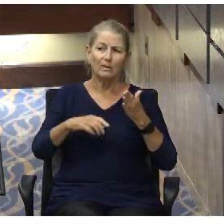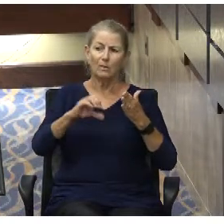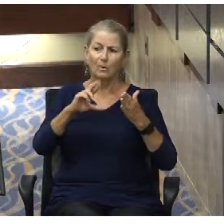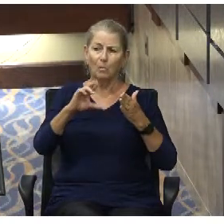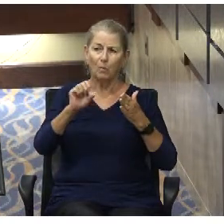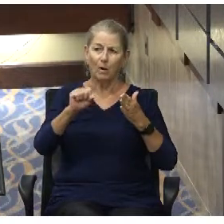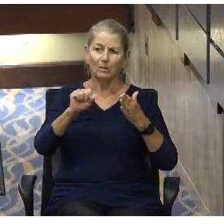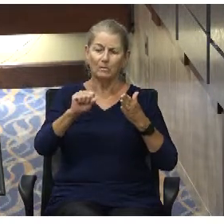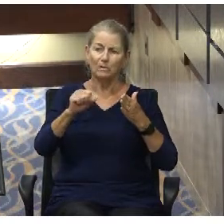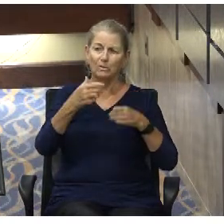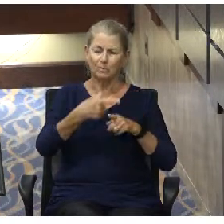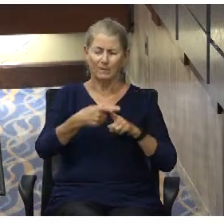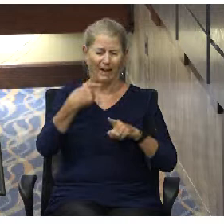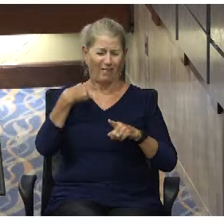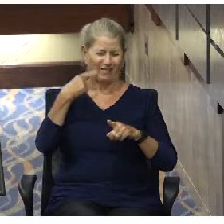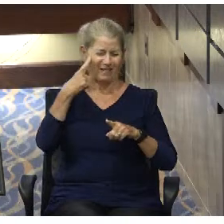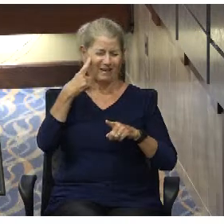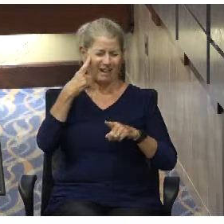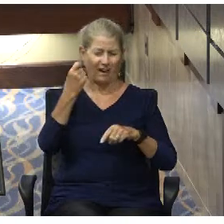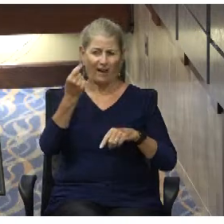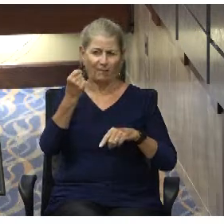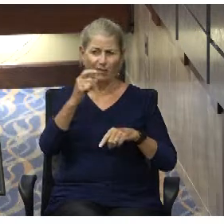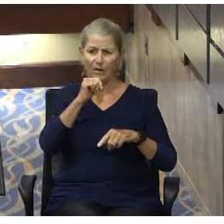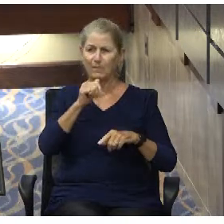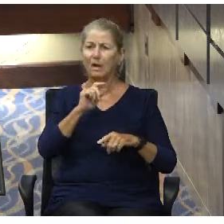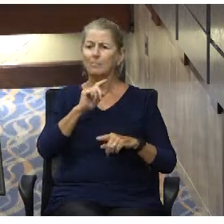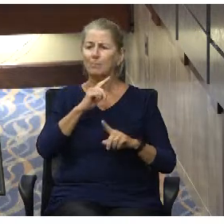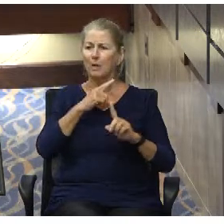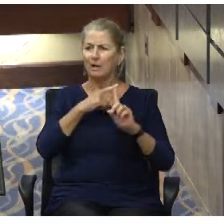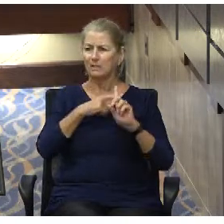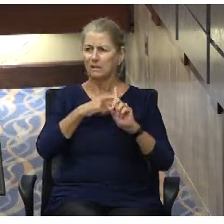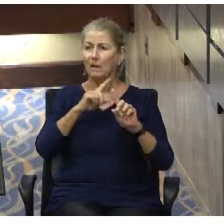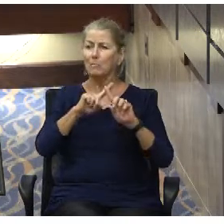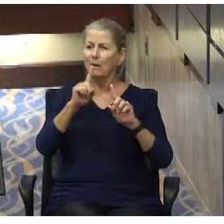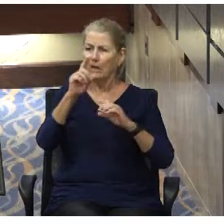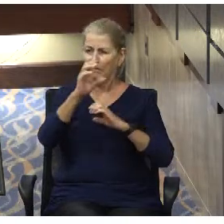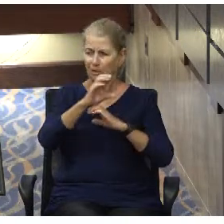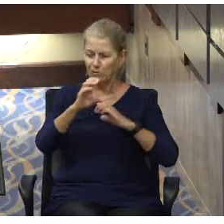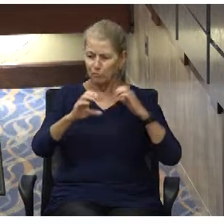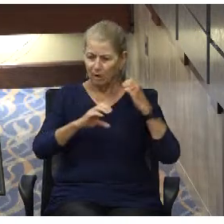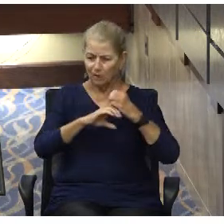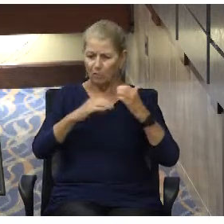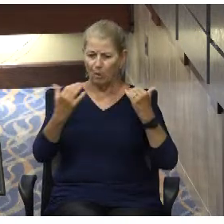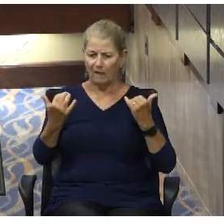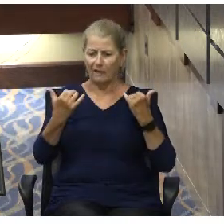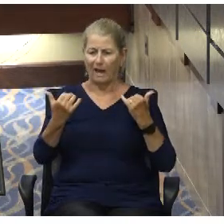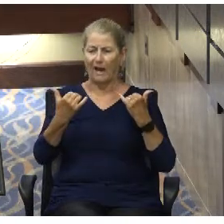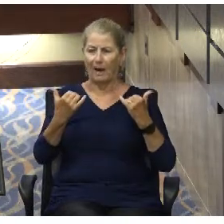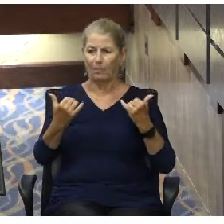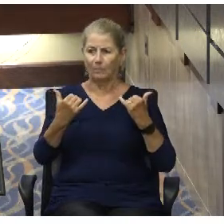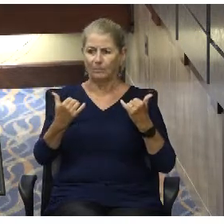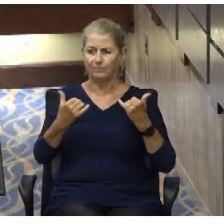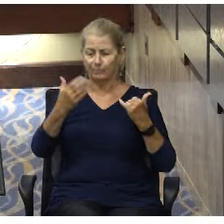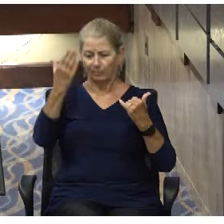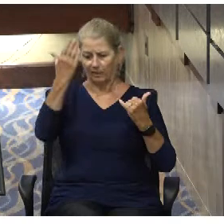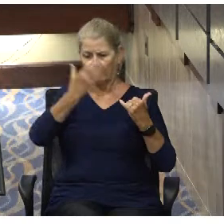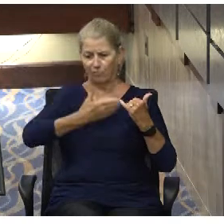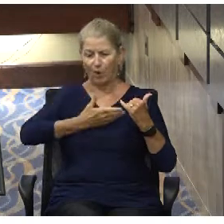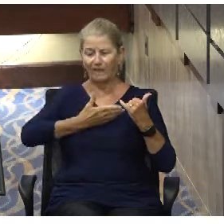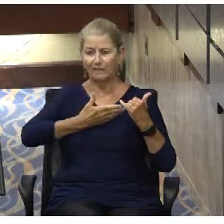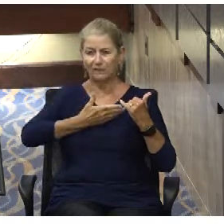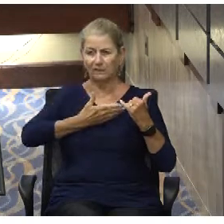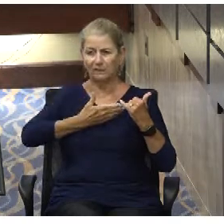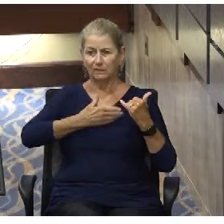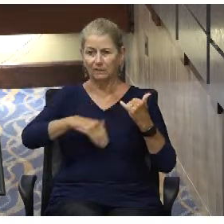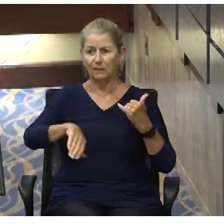it's 11th. I'm not positive about that. I So apologize. there is construction right now Yes. in front of the